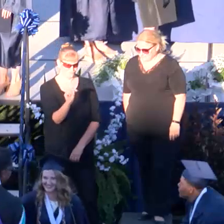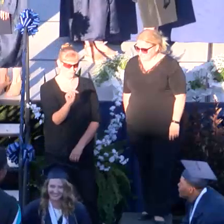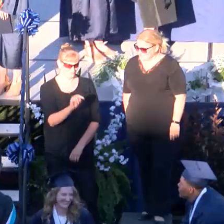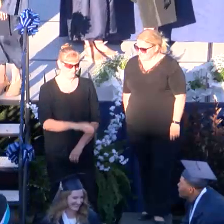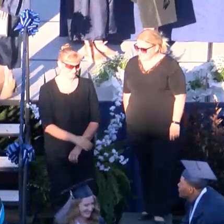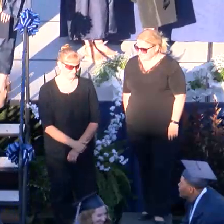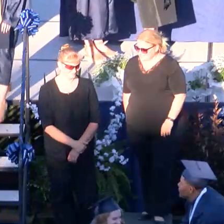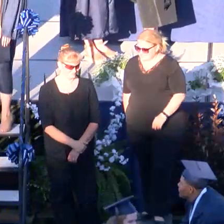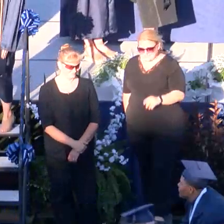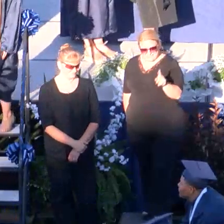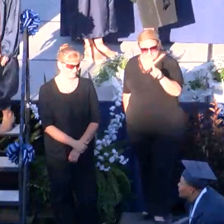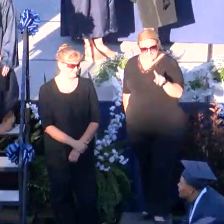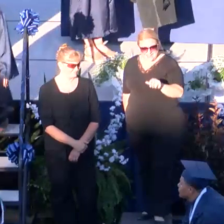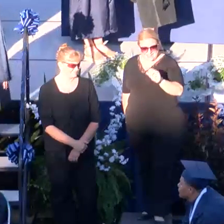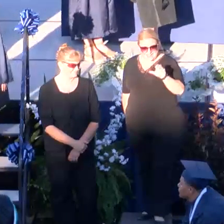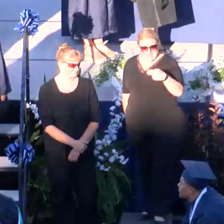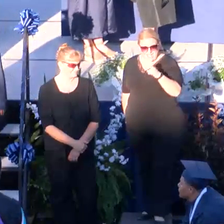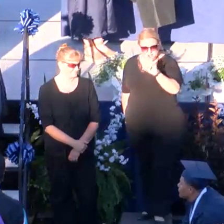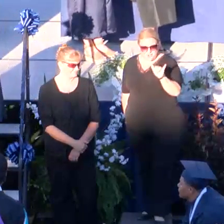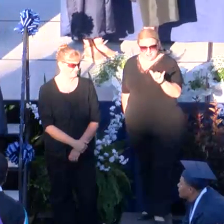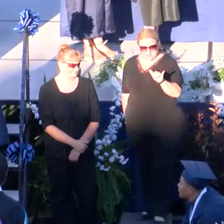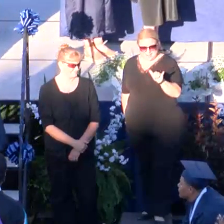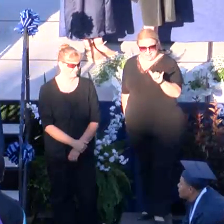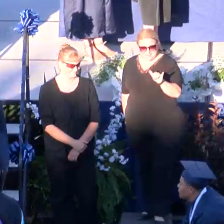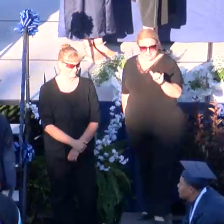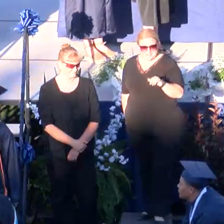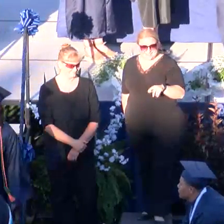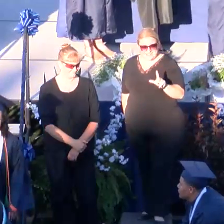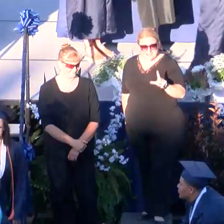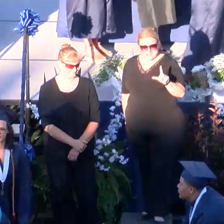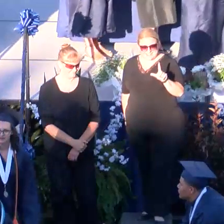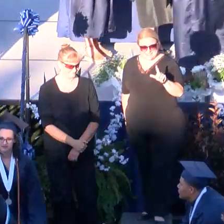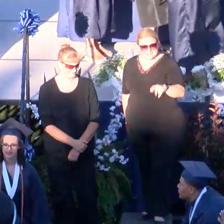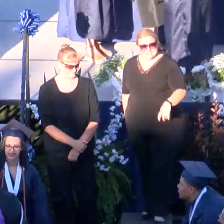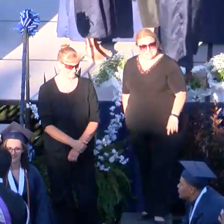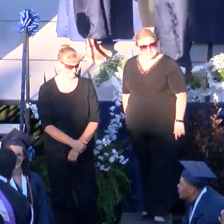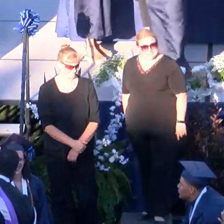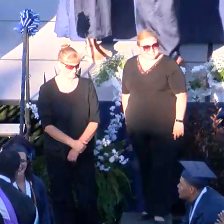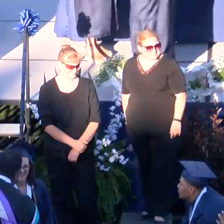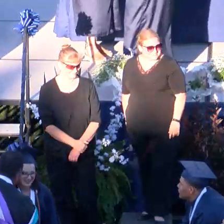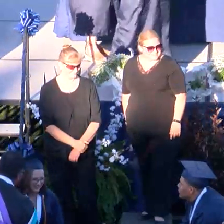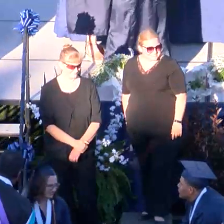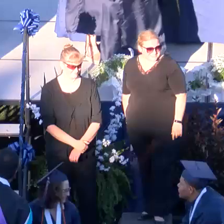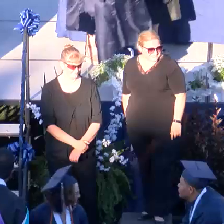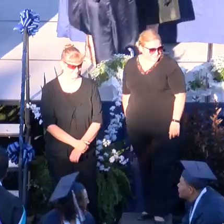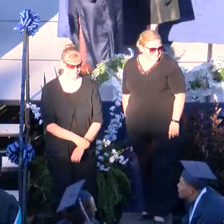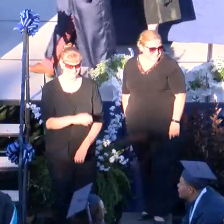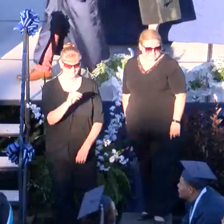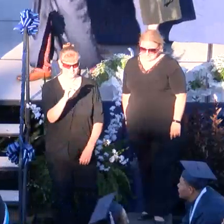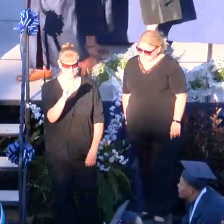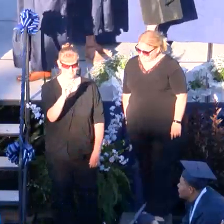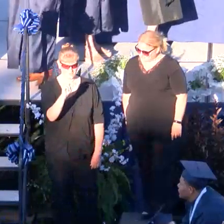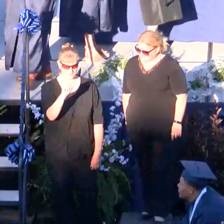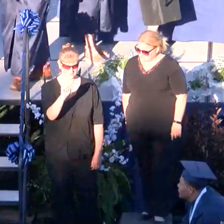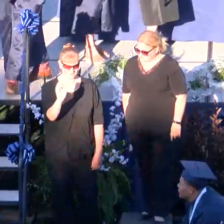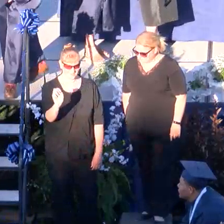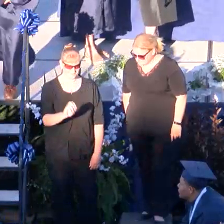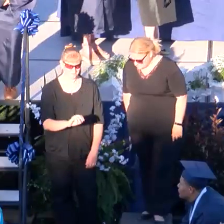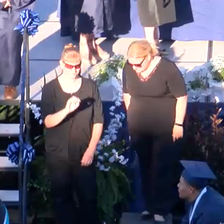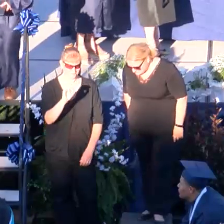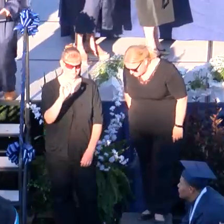Marakin. Zachary Larson. Monse Alvarez Iniesta.